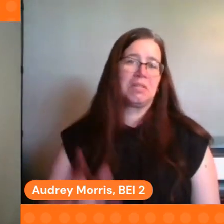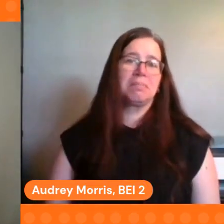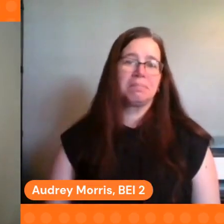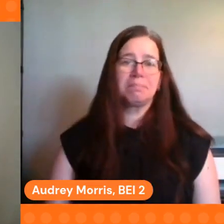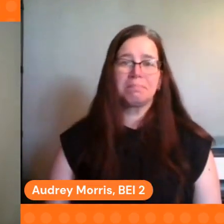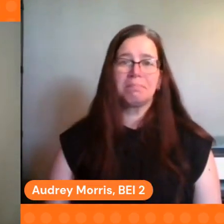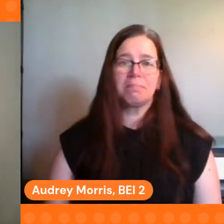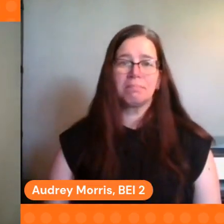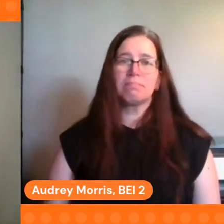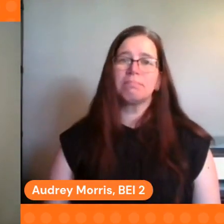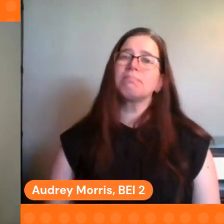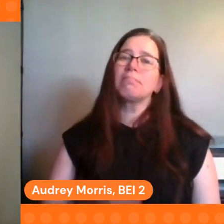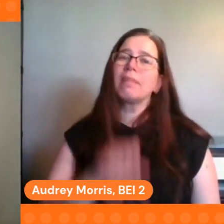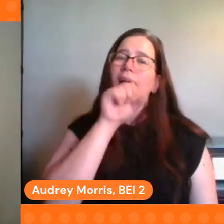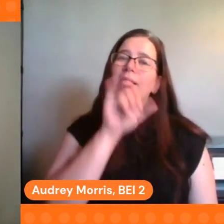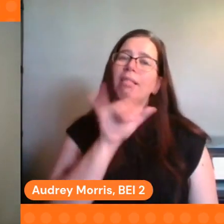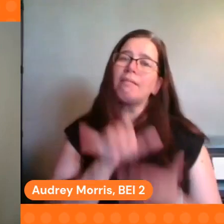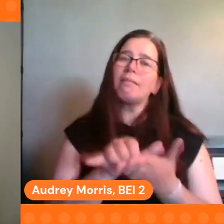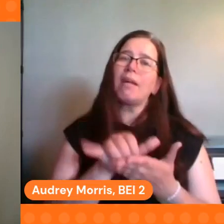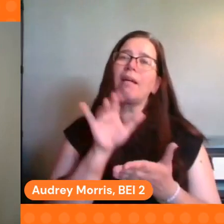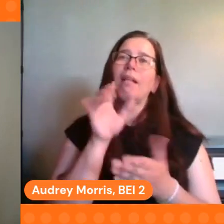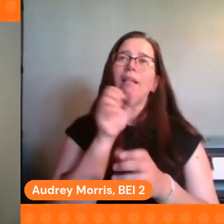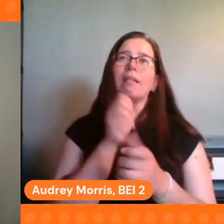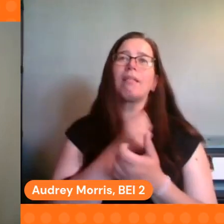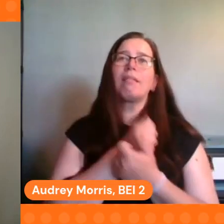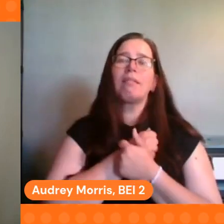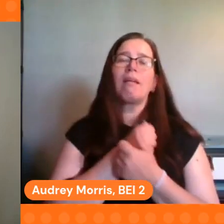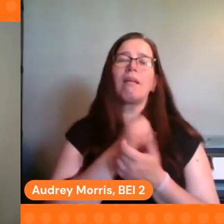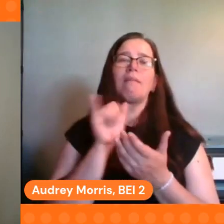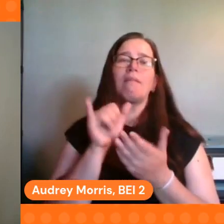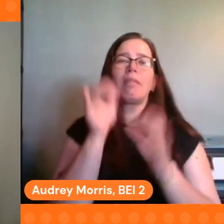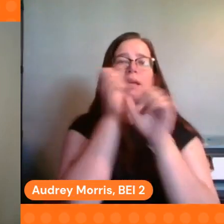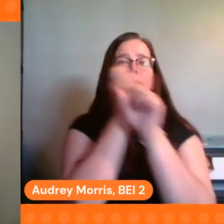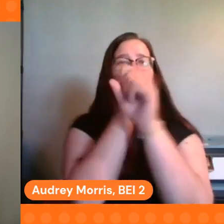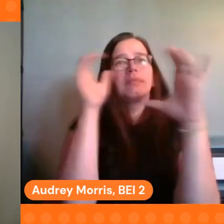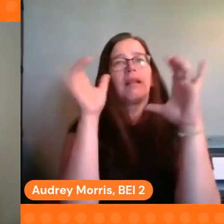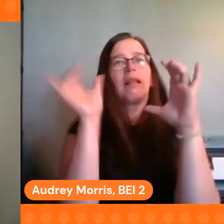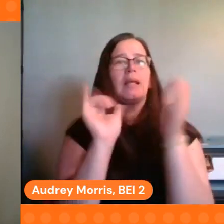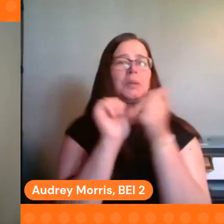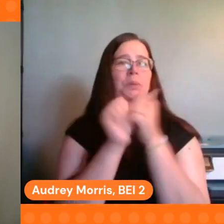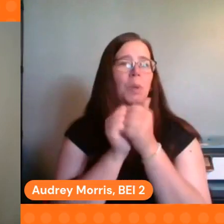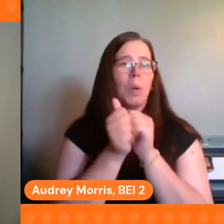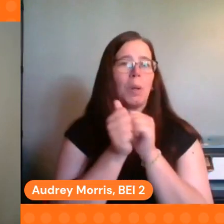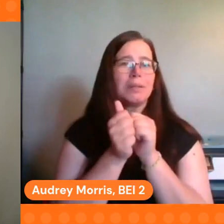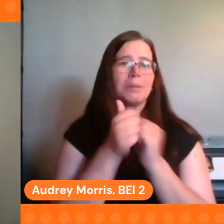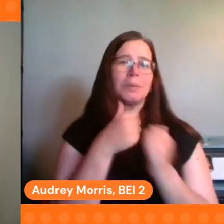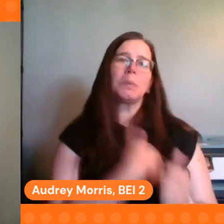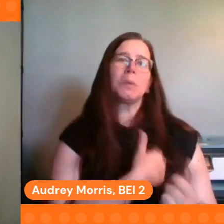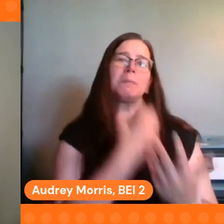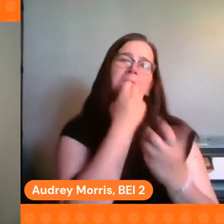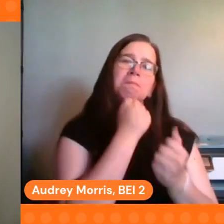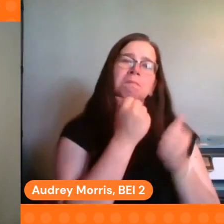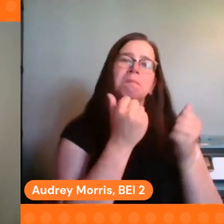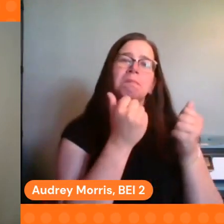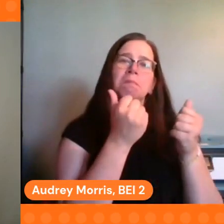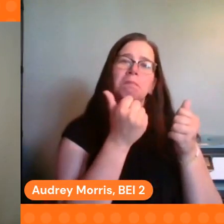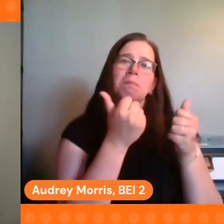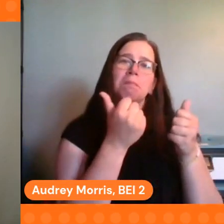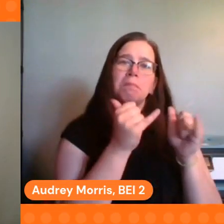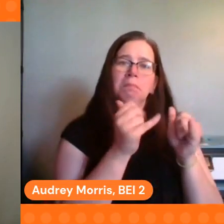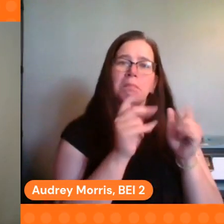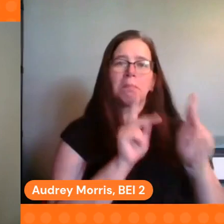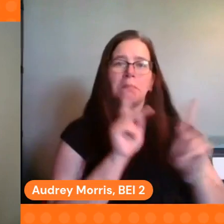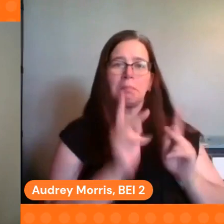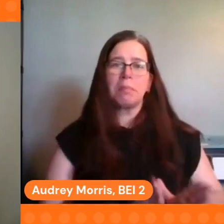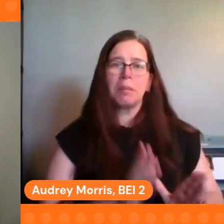love that, and I love your metaphor of like even like watching sports. Like we care about the people and the performer in